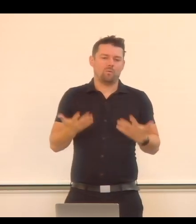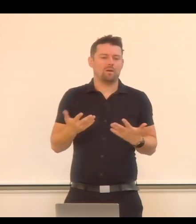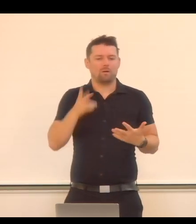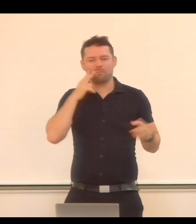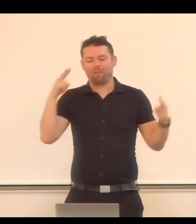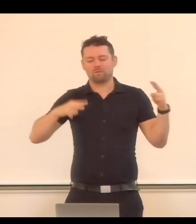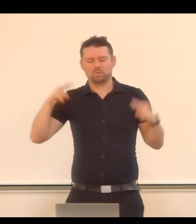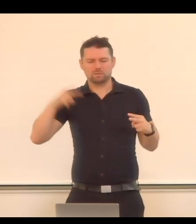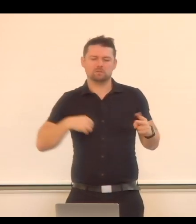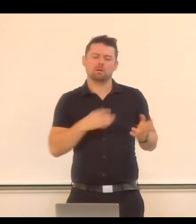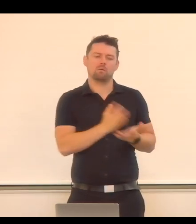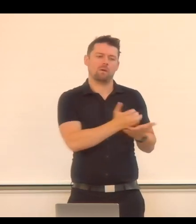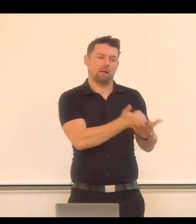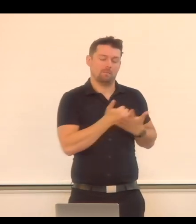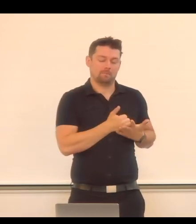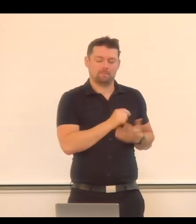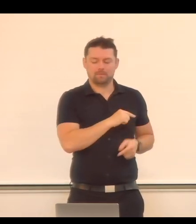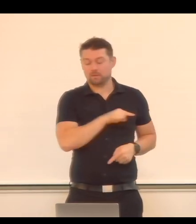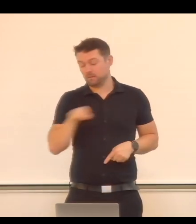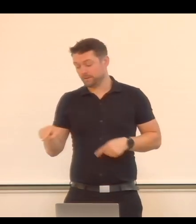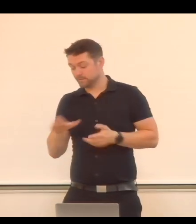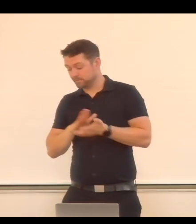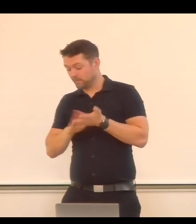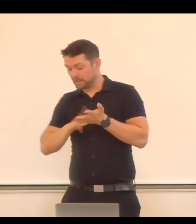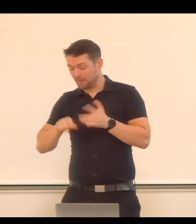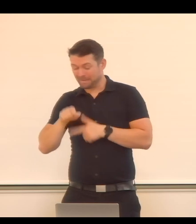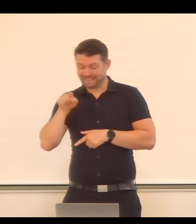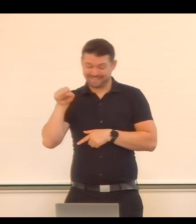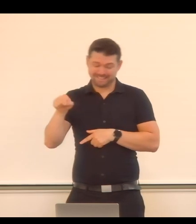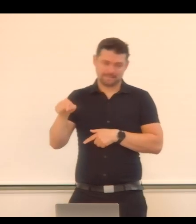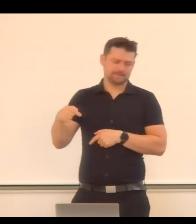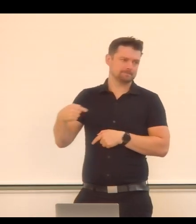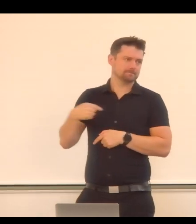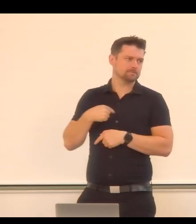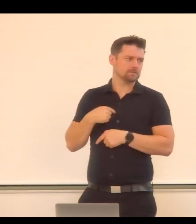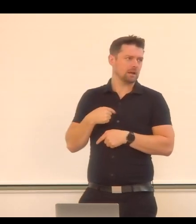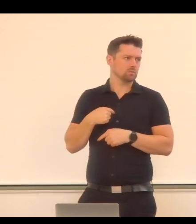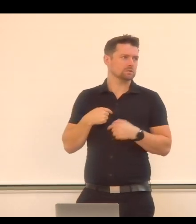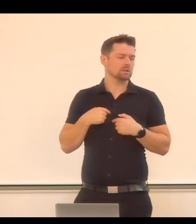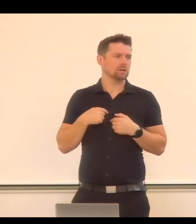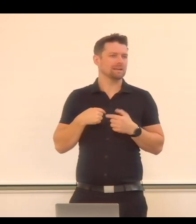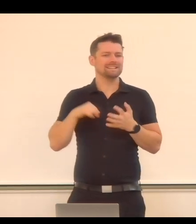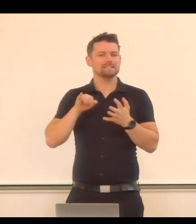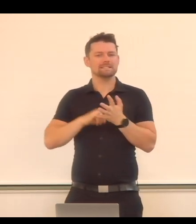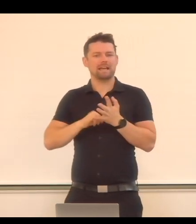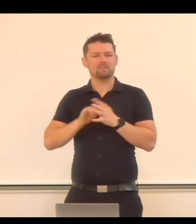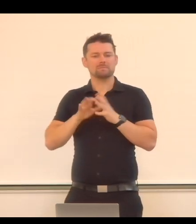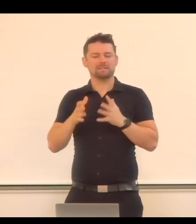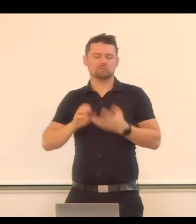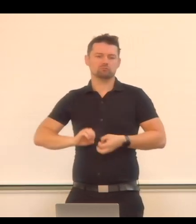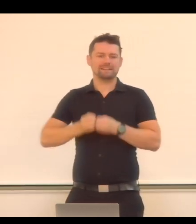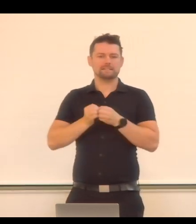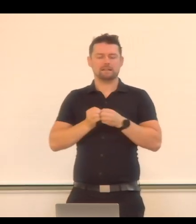my career at that point. When I did HMP, I was at Sierra Space developing inflatable